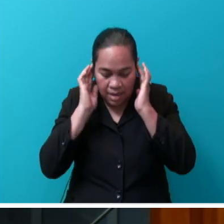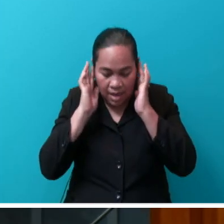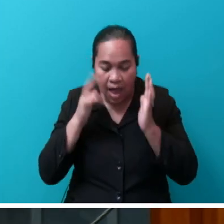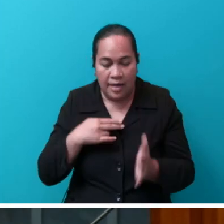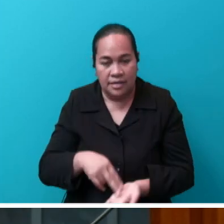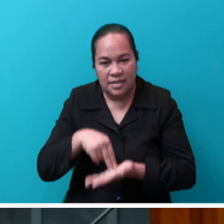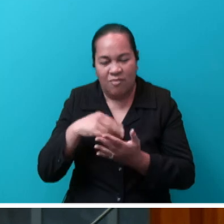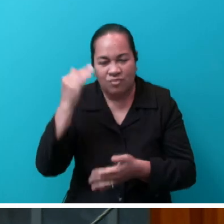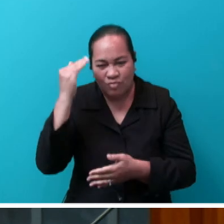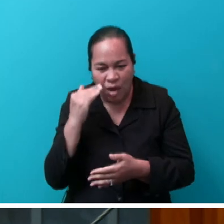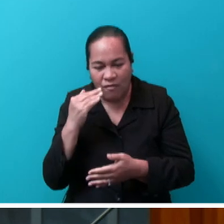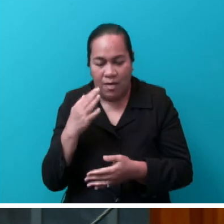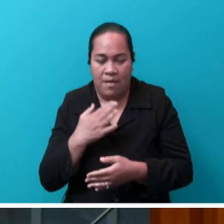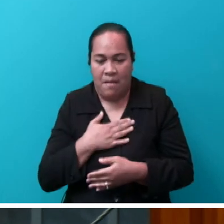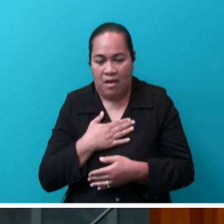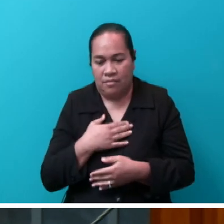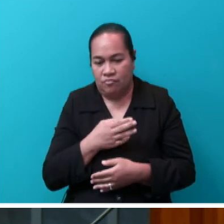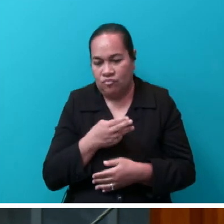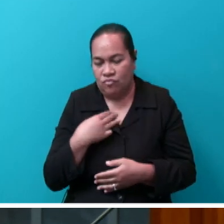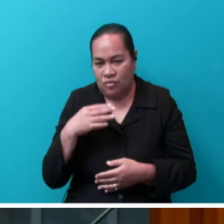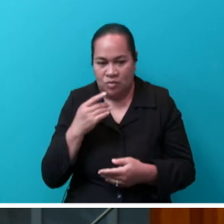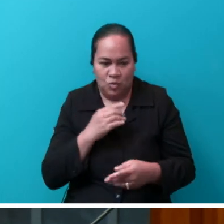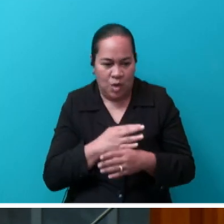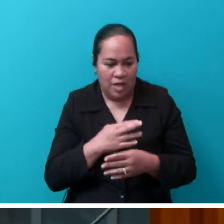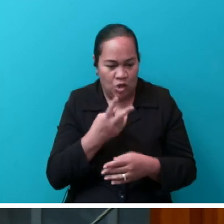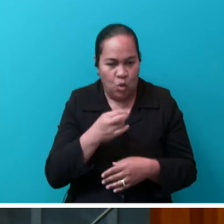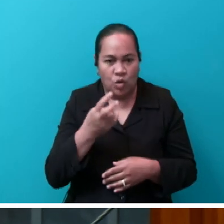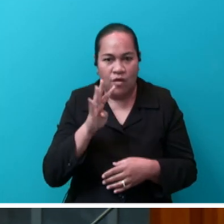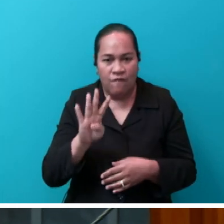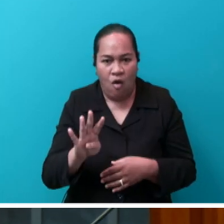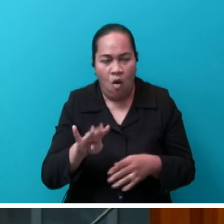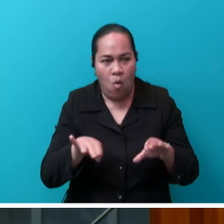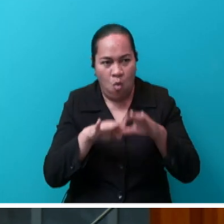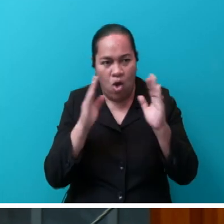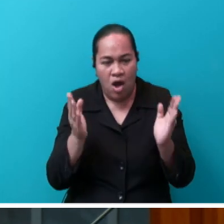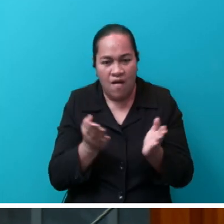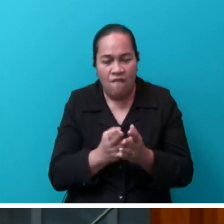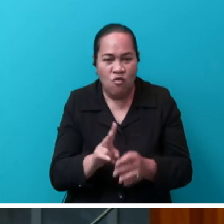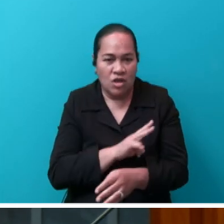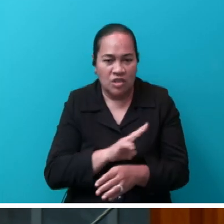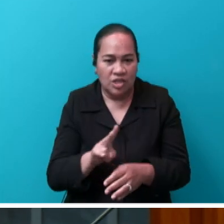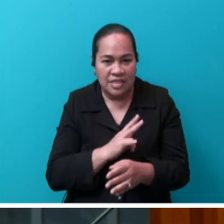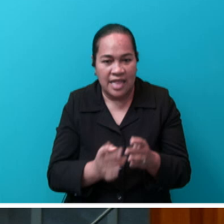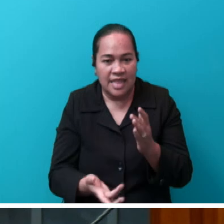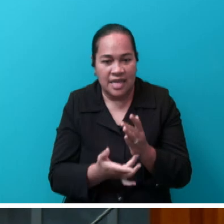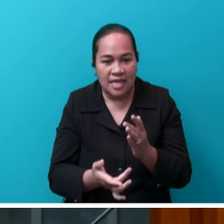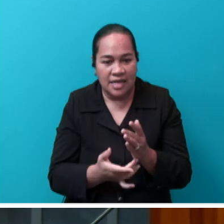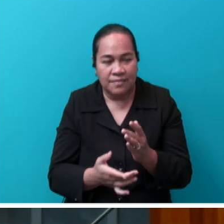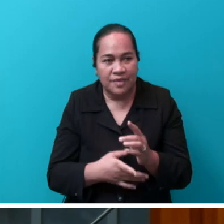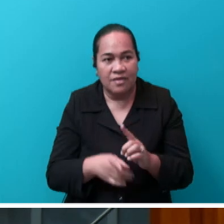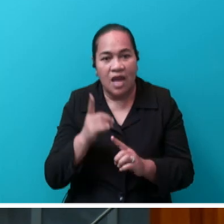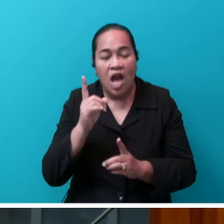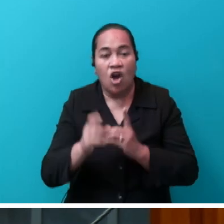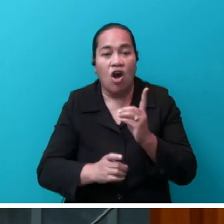this August House on my recent ministerial engagement in the 2024 World Vocational and Technical Educational Development